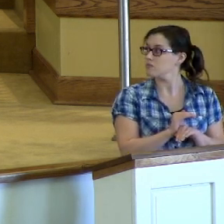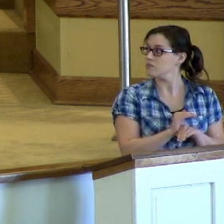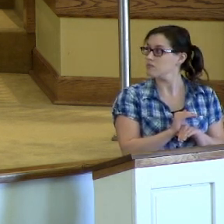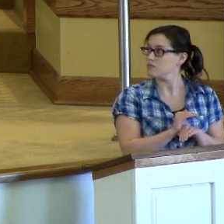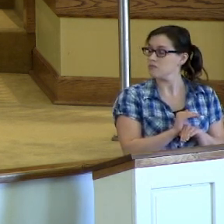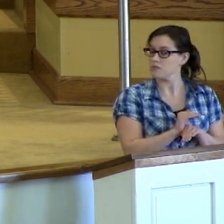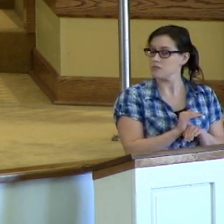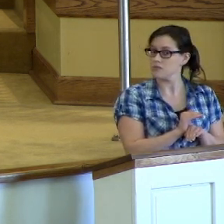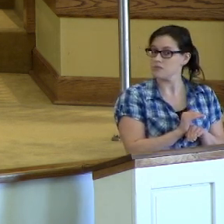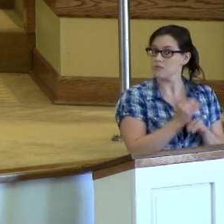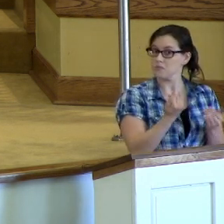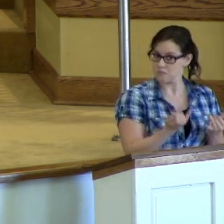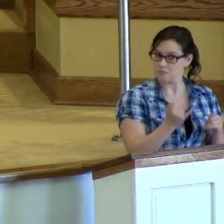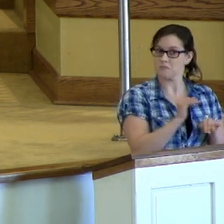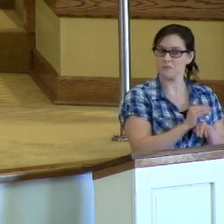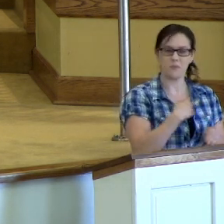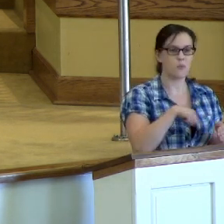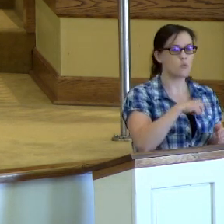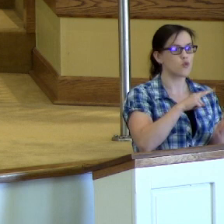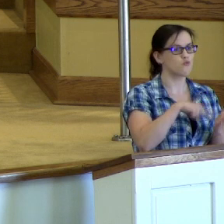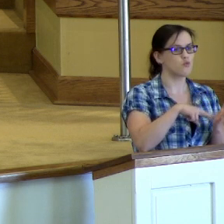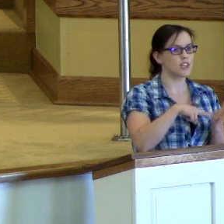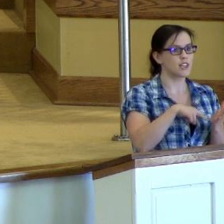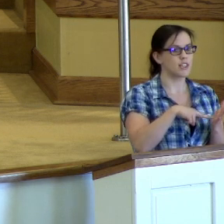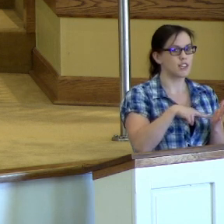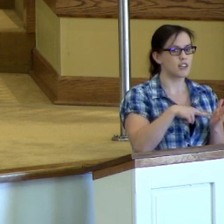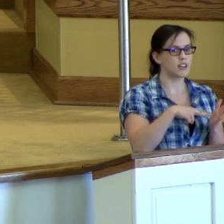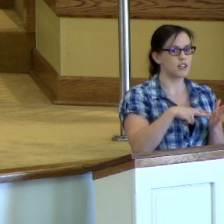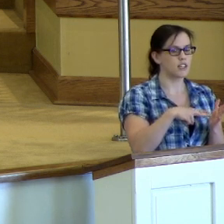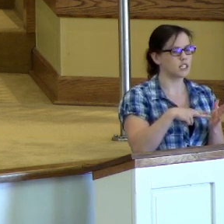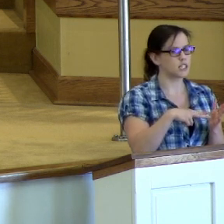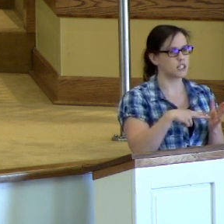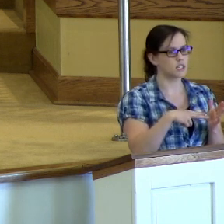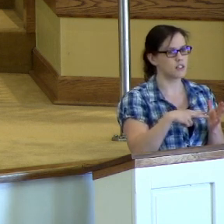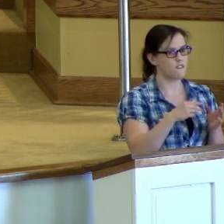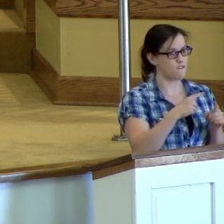The text of tonight is part of